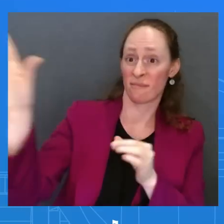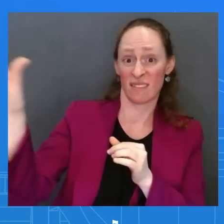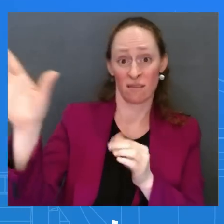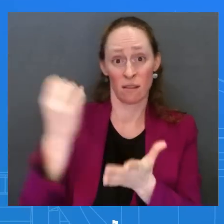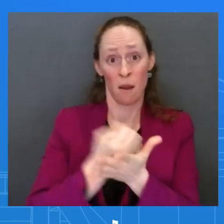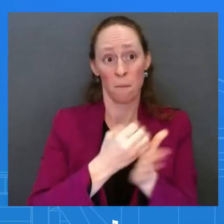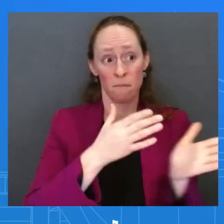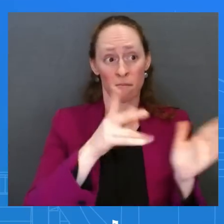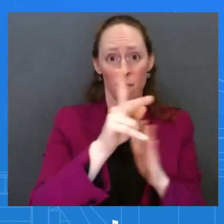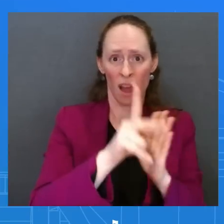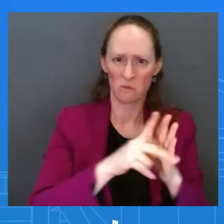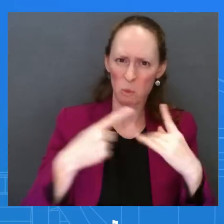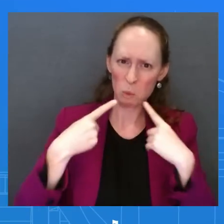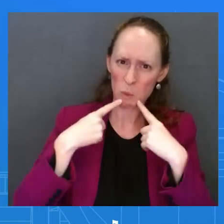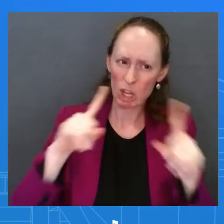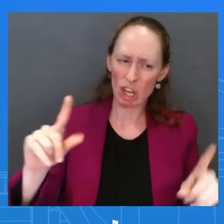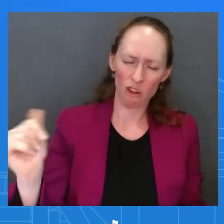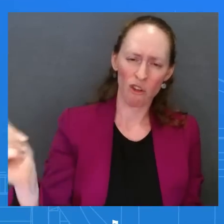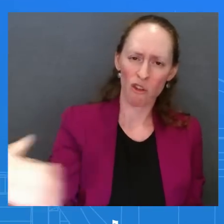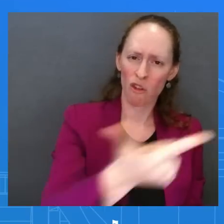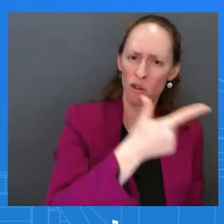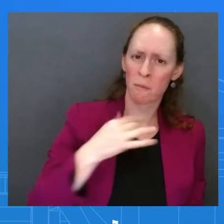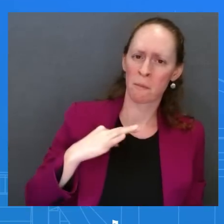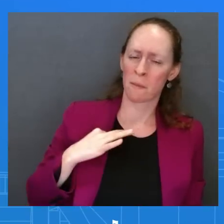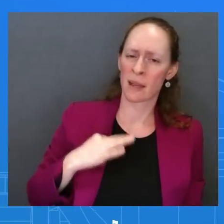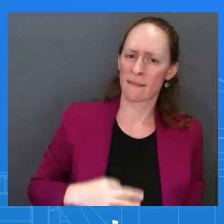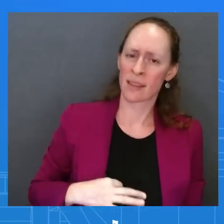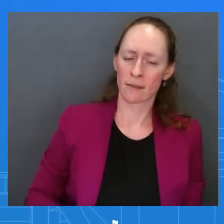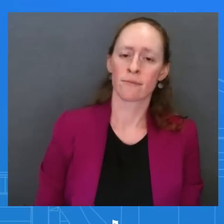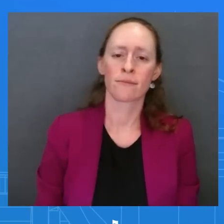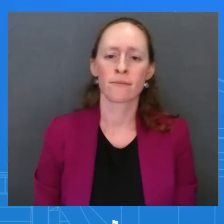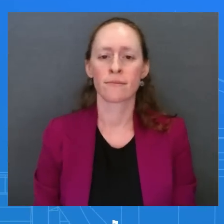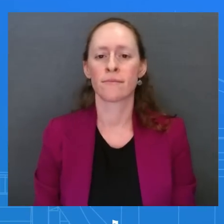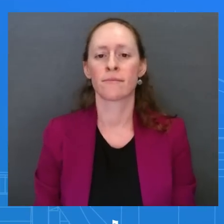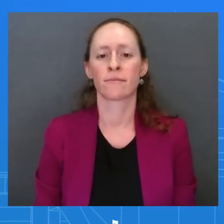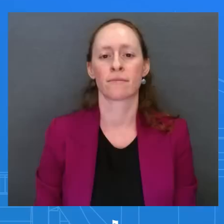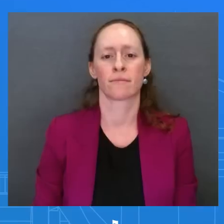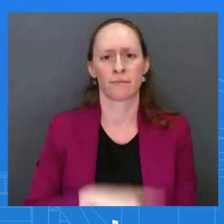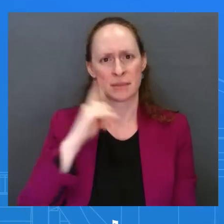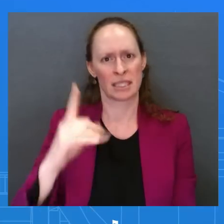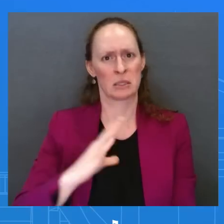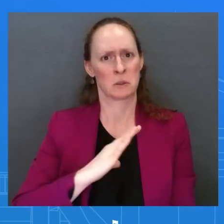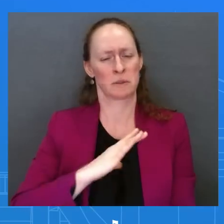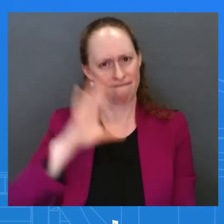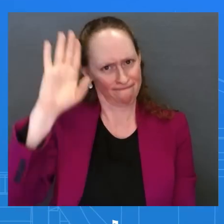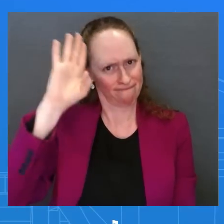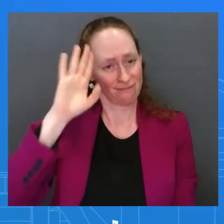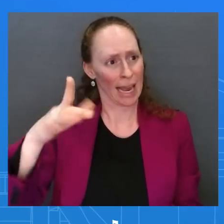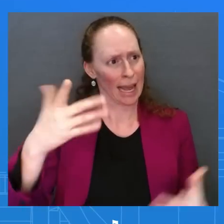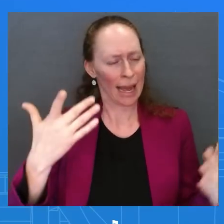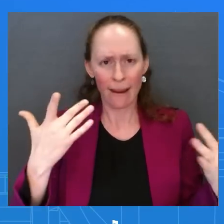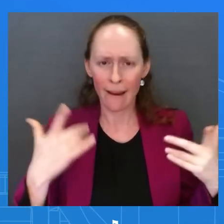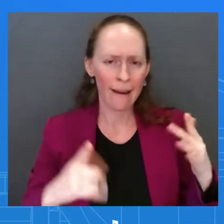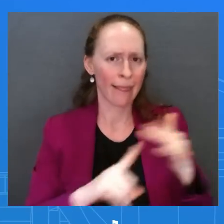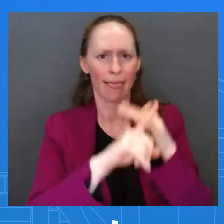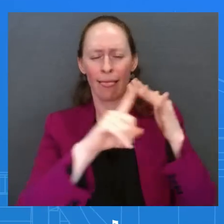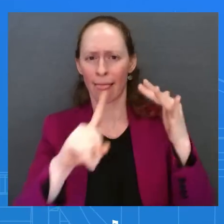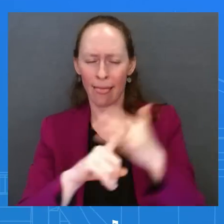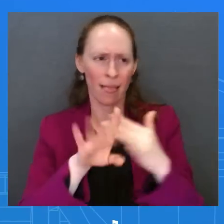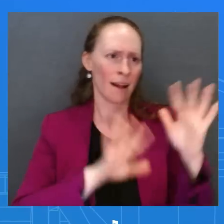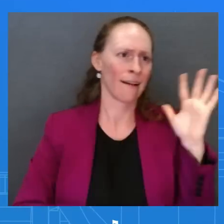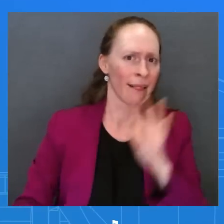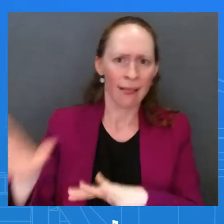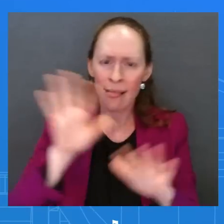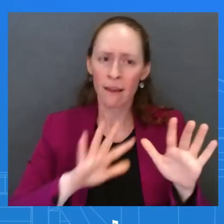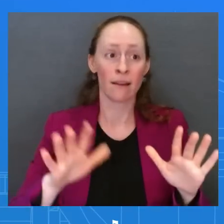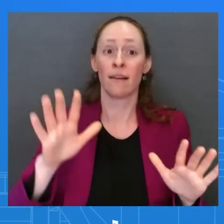challenging time for Americans, right? You had the pandemic. We just had my colleague here talk about the war that Russia, that Mr. Putin,